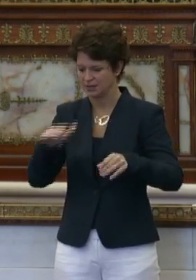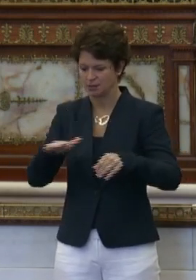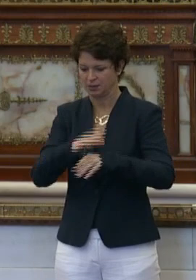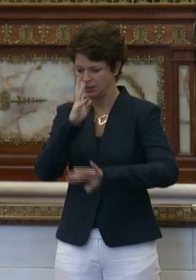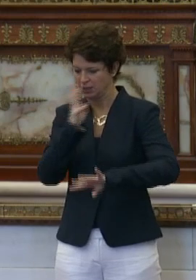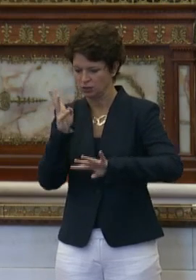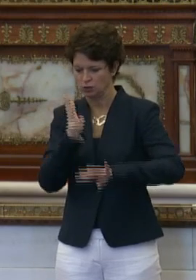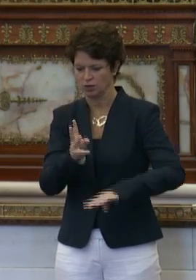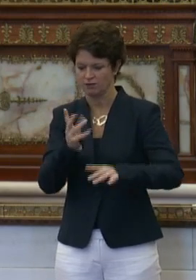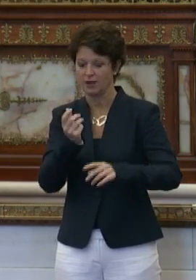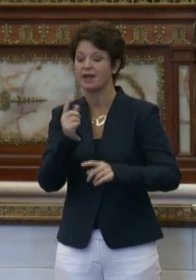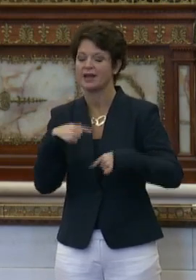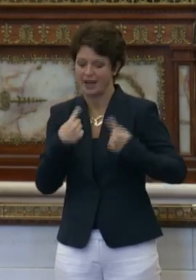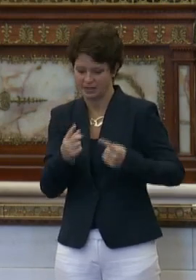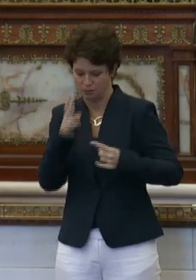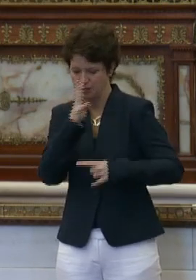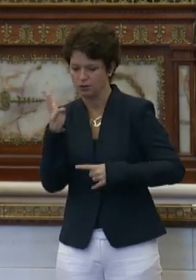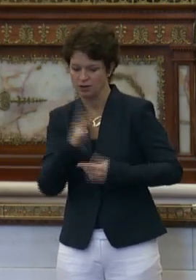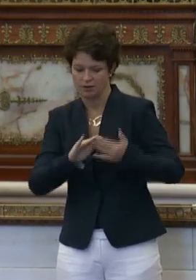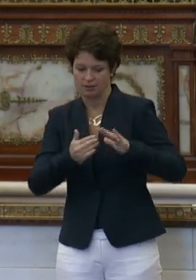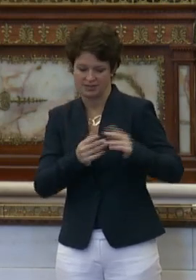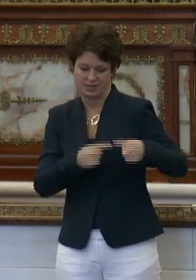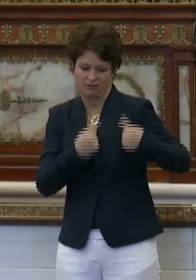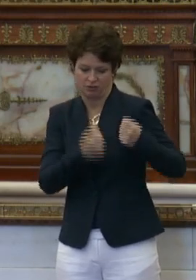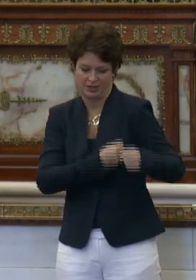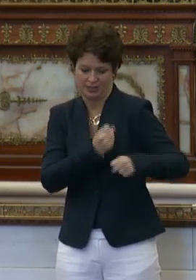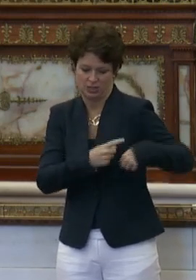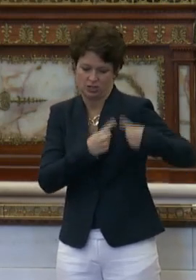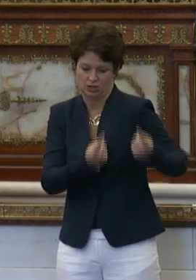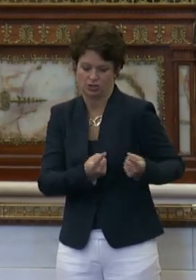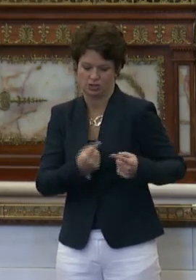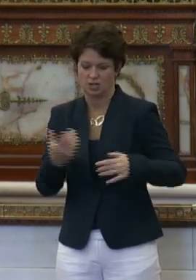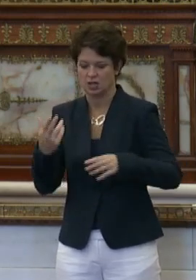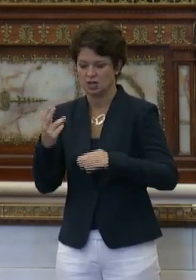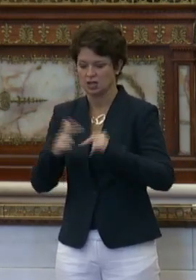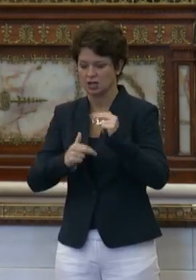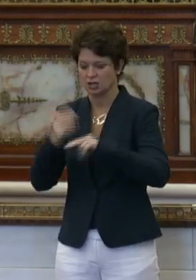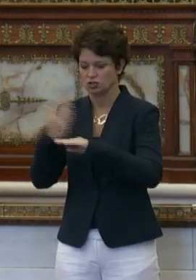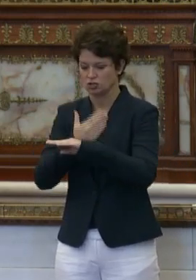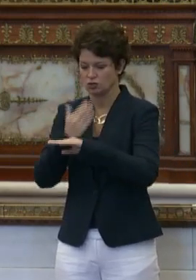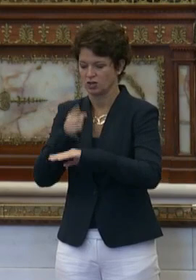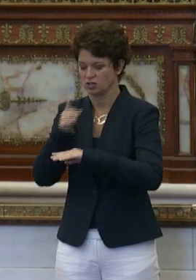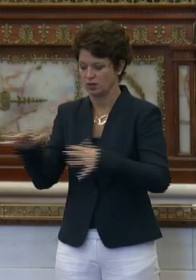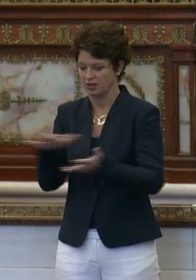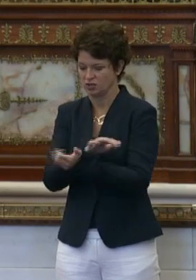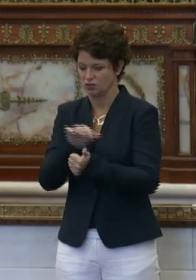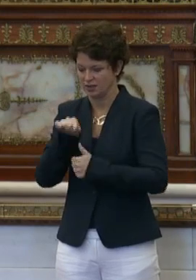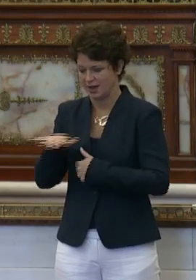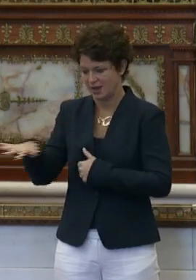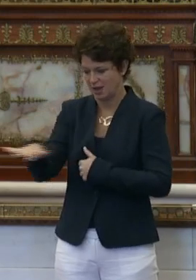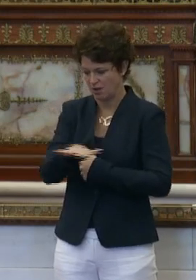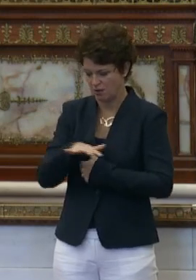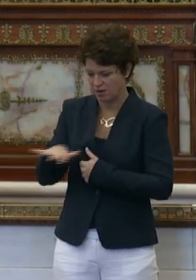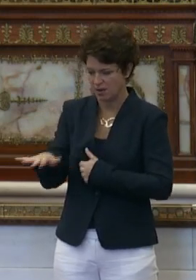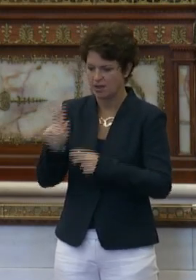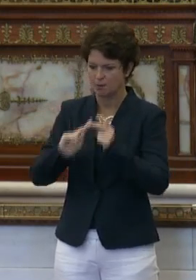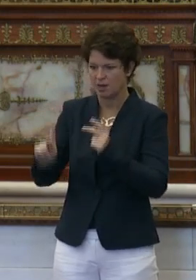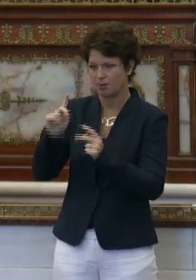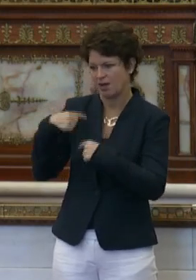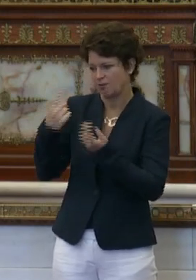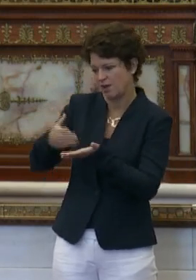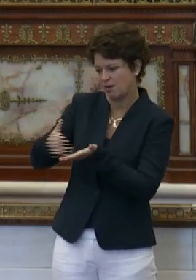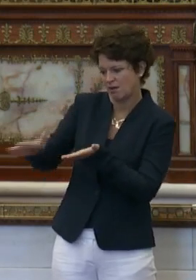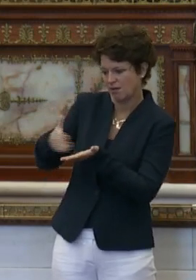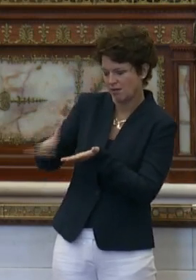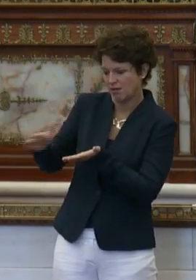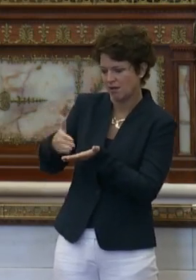by the city for decades. Unchecked new construction has already been devastating to this particular area. Dozens of families have been displaced in the past years as